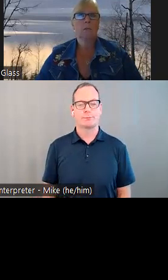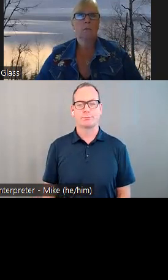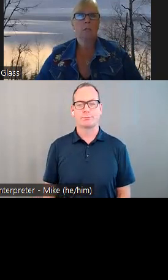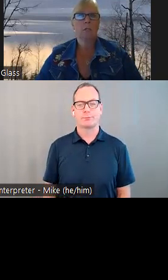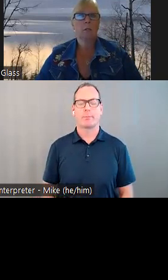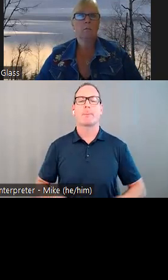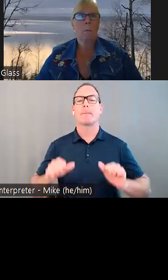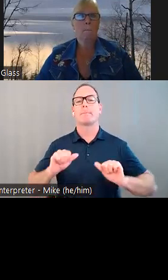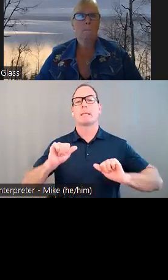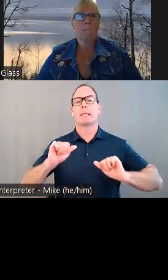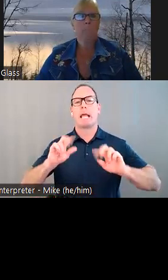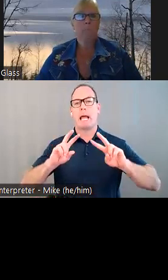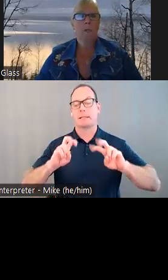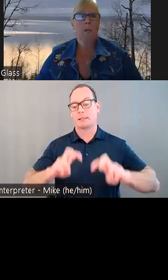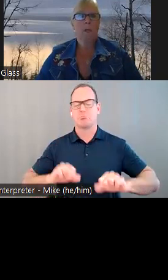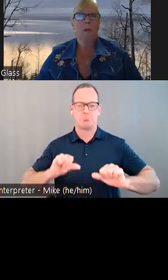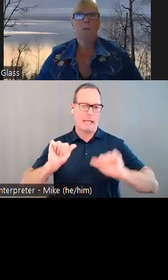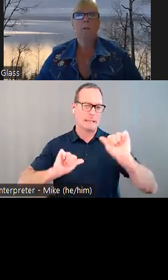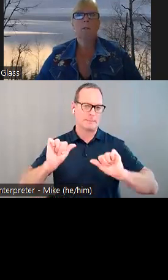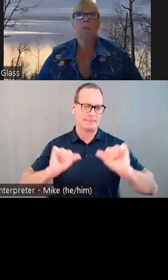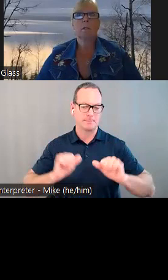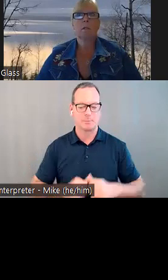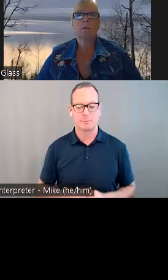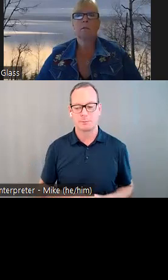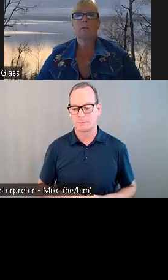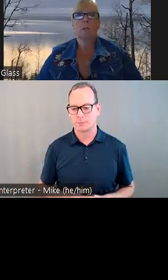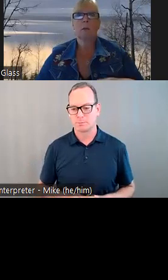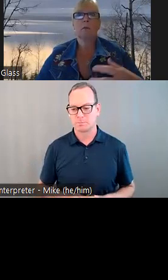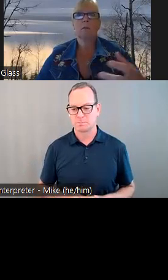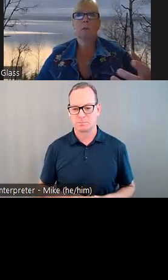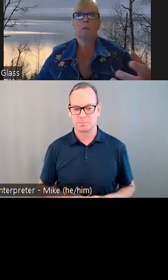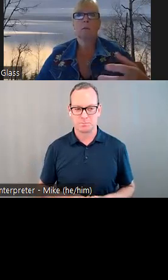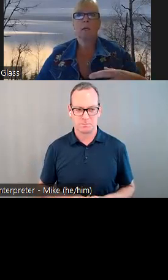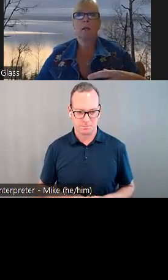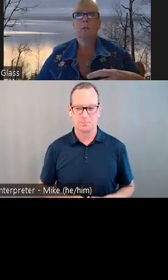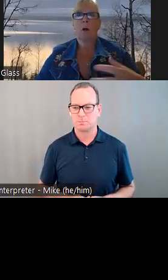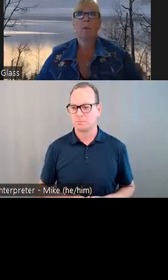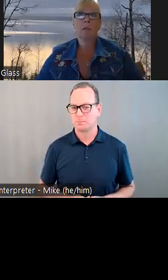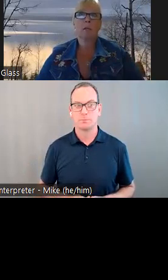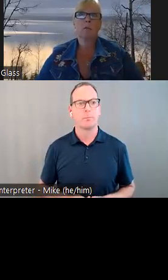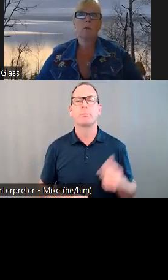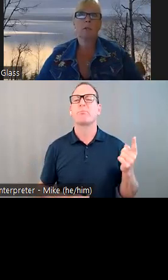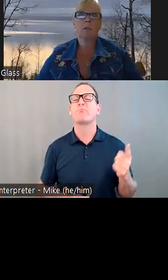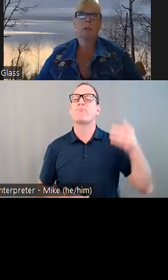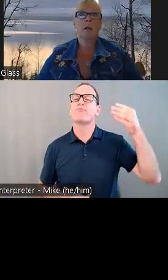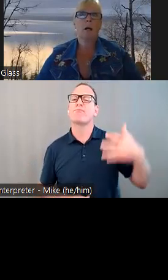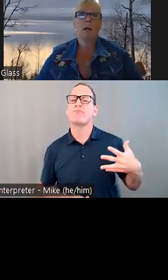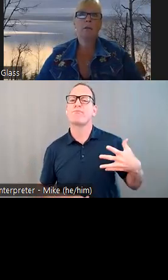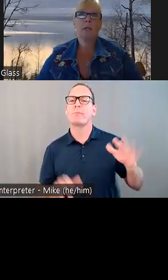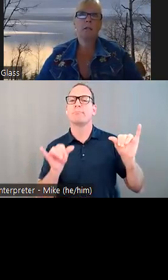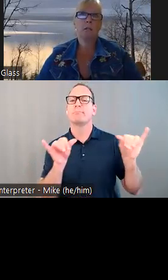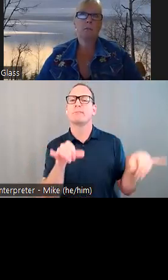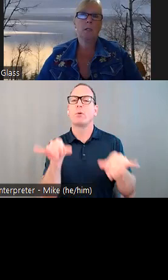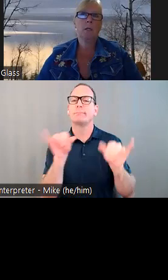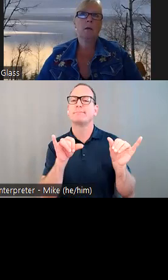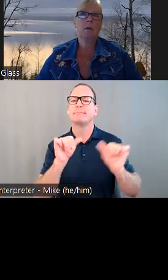Assessment information. And you'll notice that there's a number of what we might call more common assessment tools here. Other